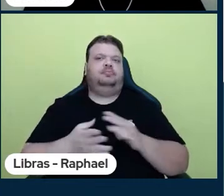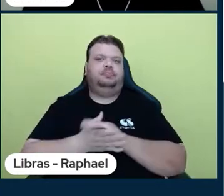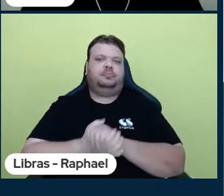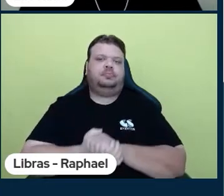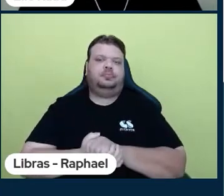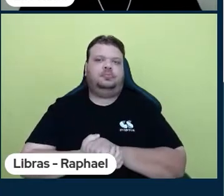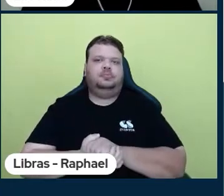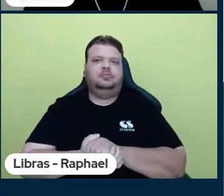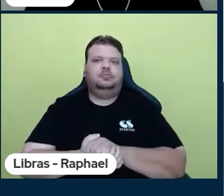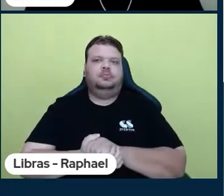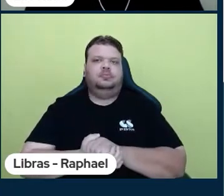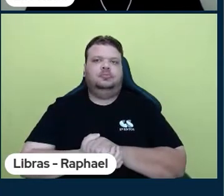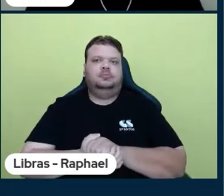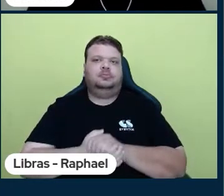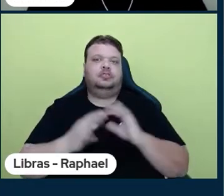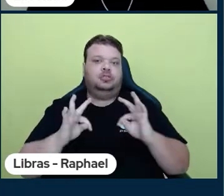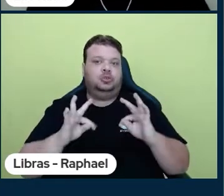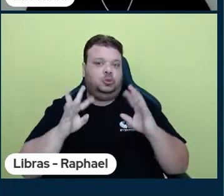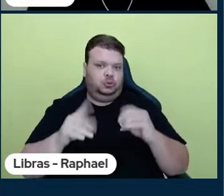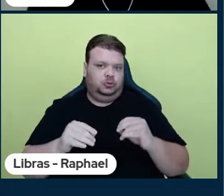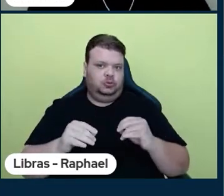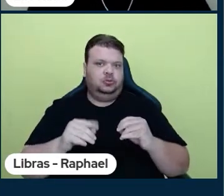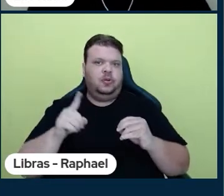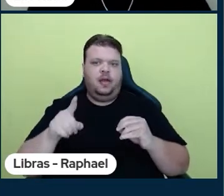important role in this case.